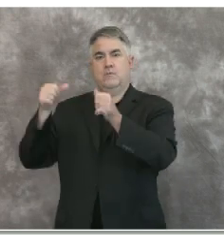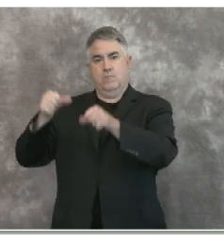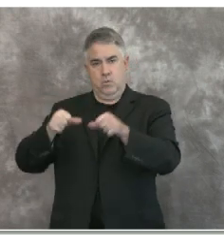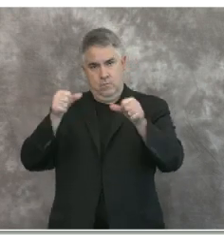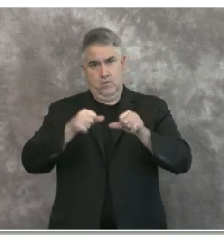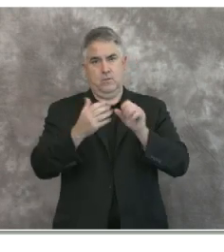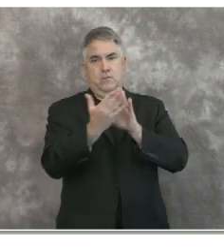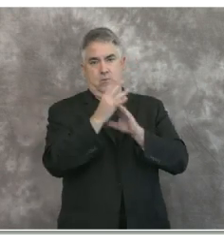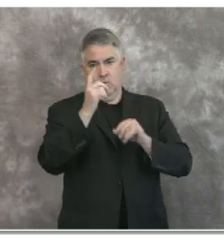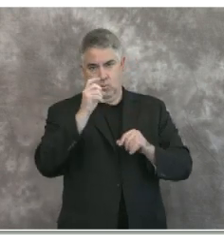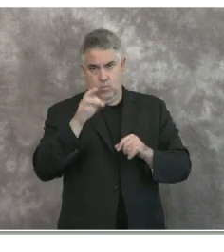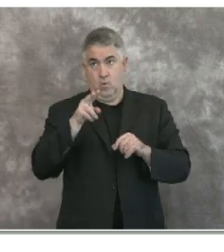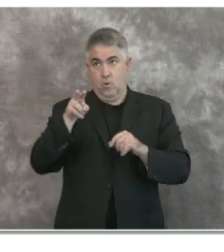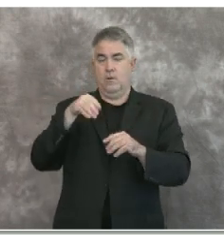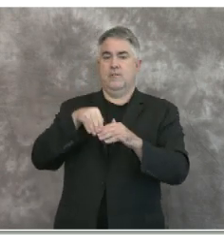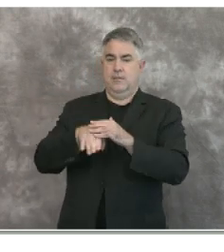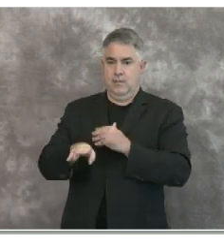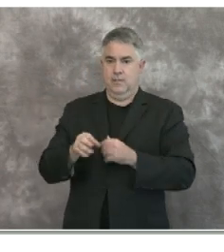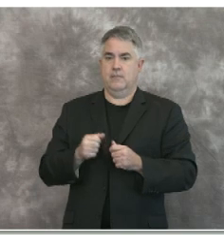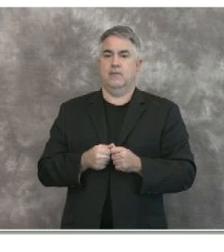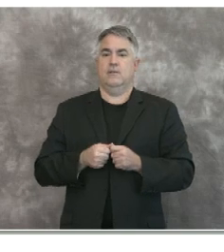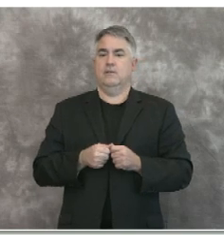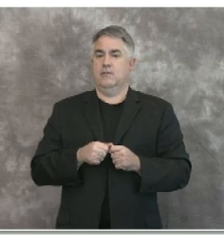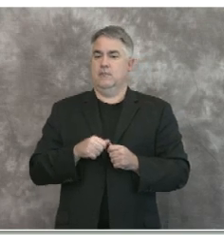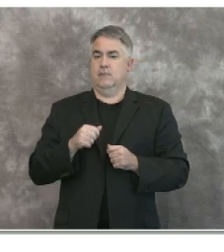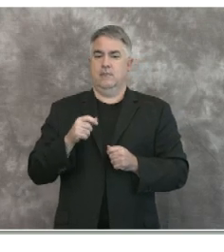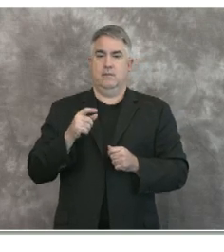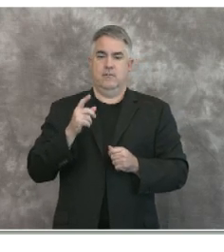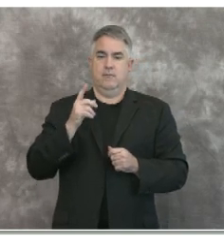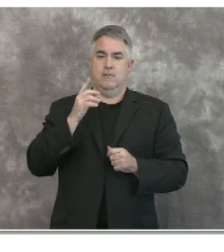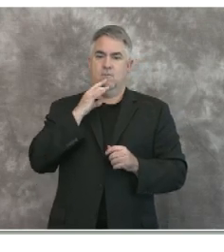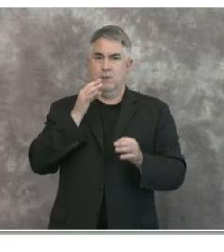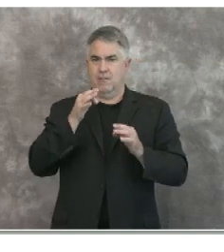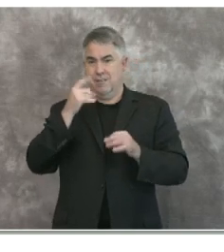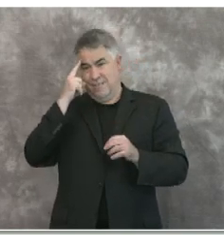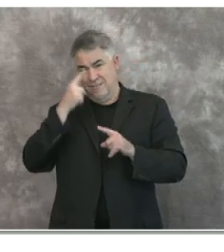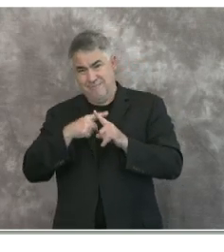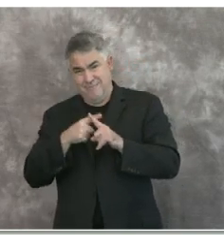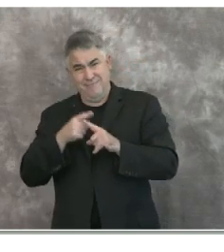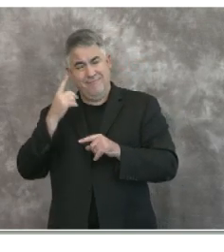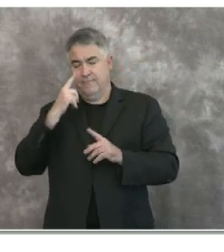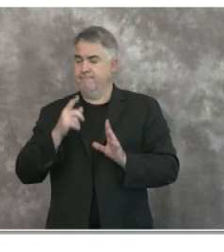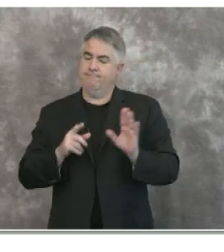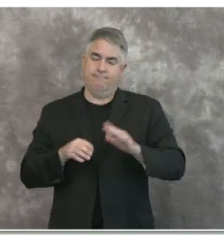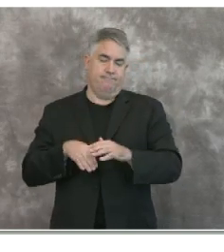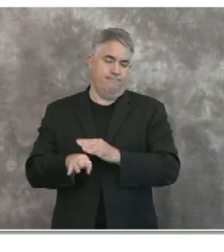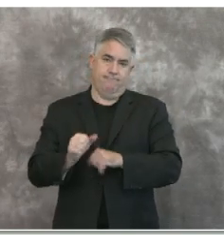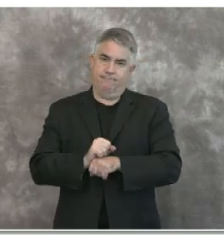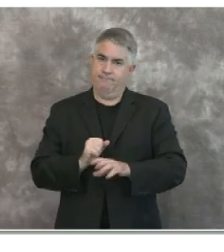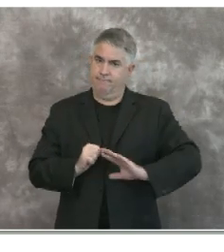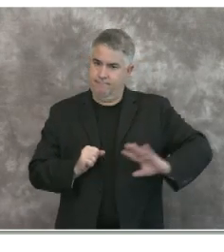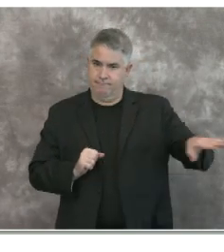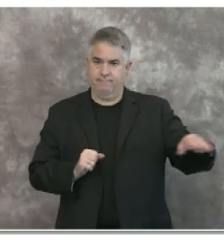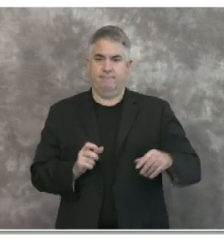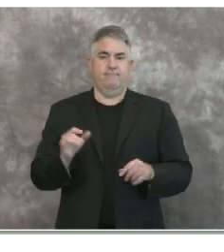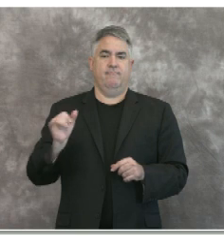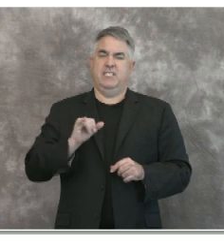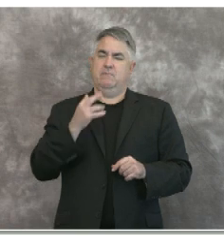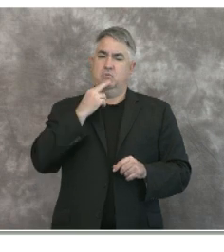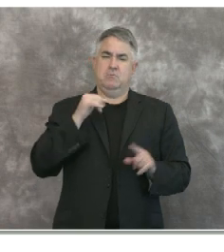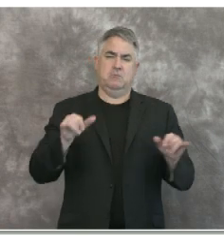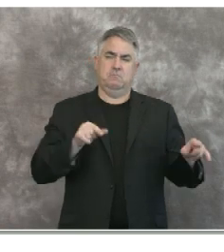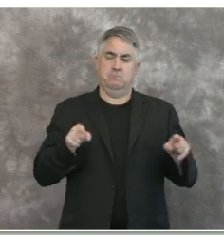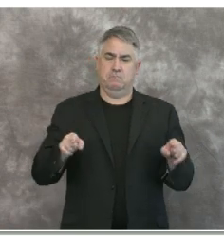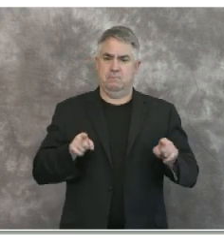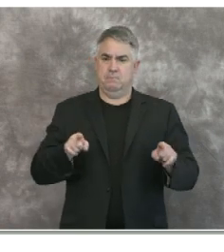and customers not to enter with symptoms, temperature and screening checks, just like for restaurants and other reopened businesses for retail